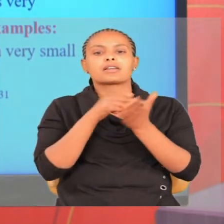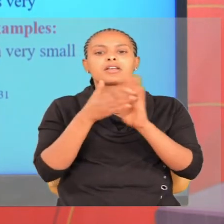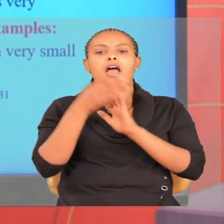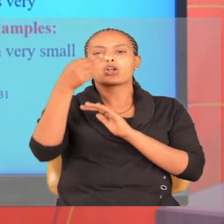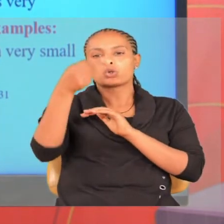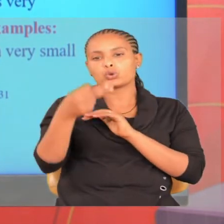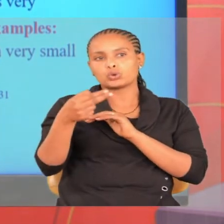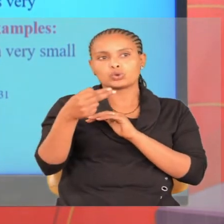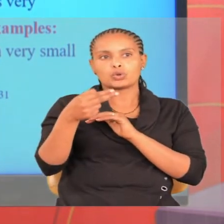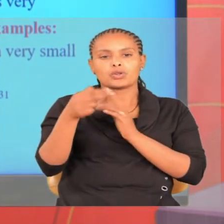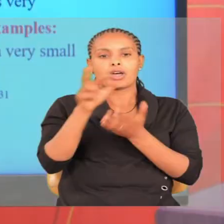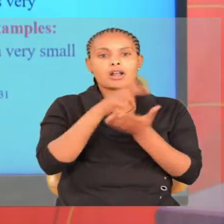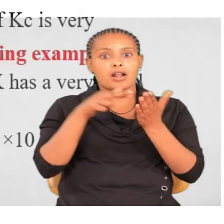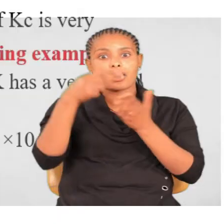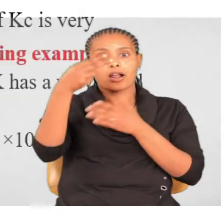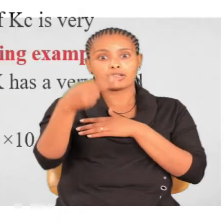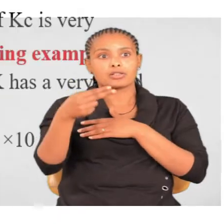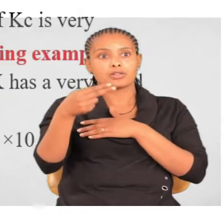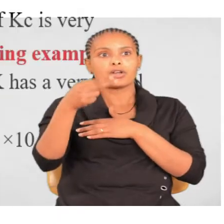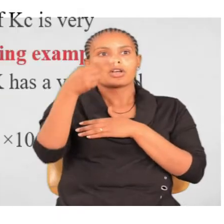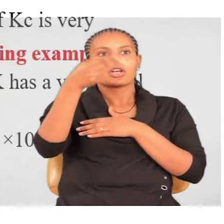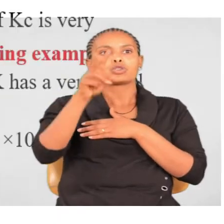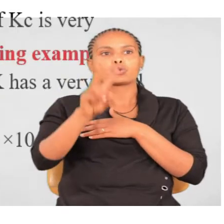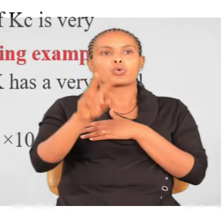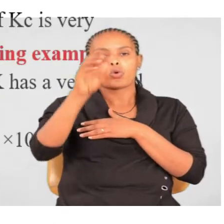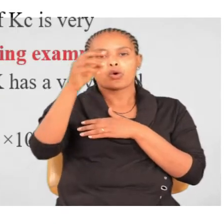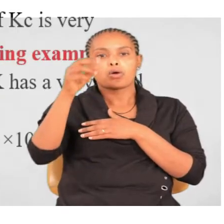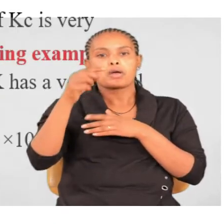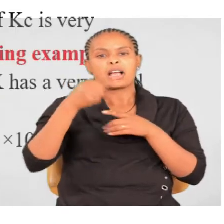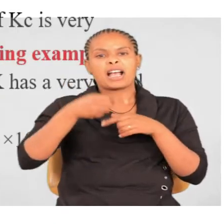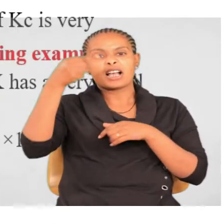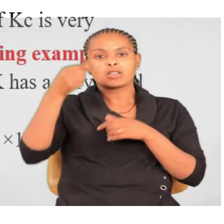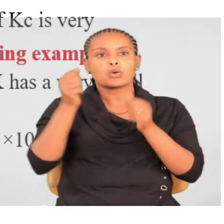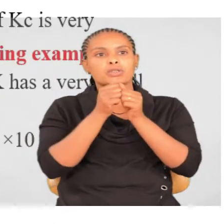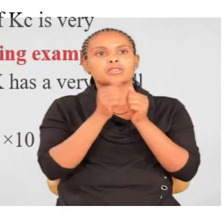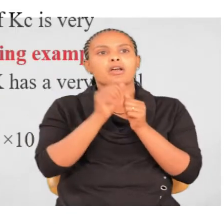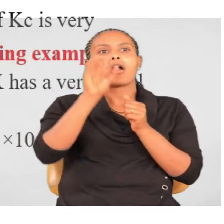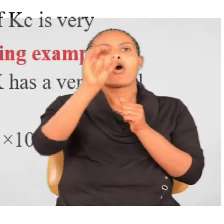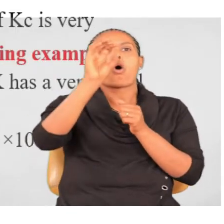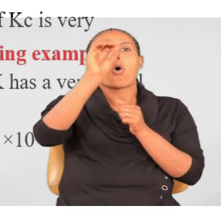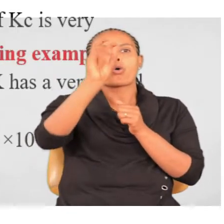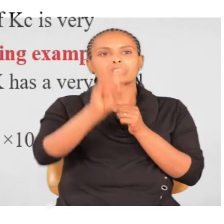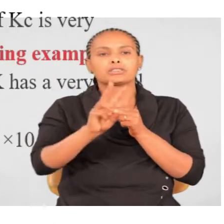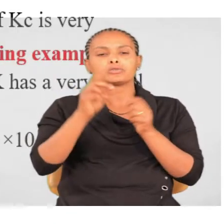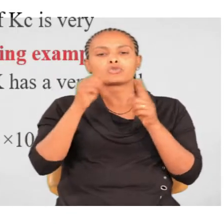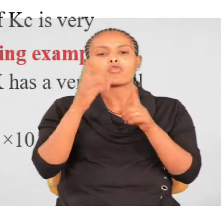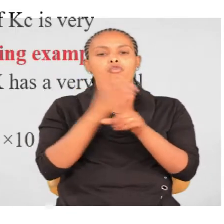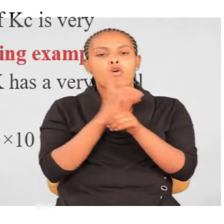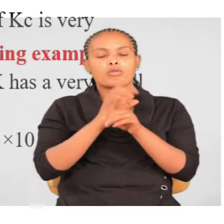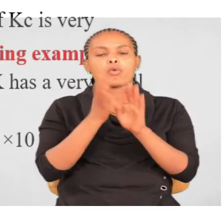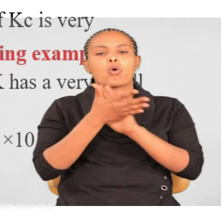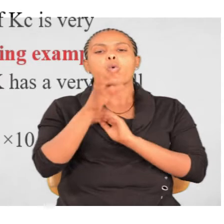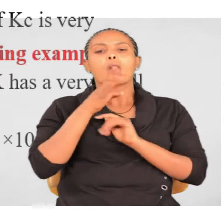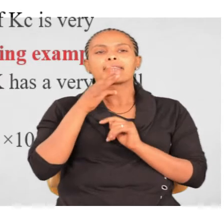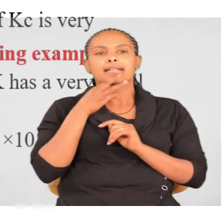hydrogen. The reaction of hydrogen H2 gas with oxygen O2 gas to form water.